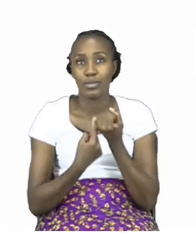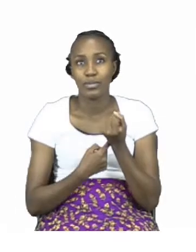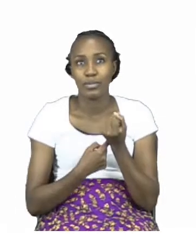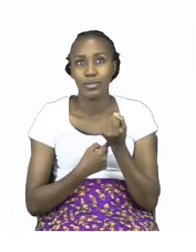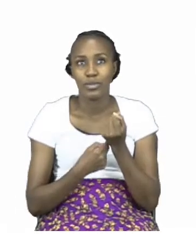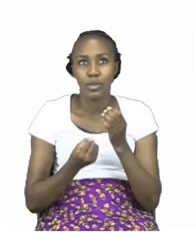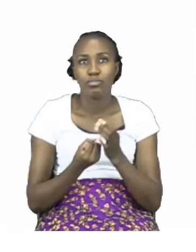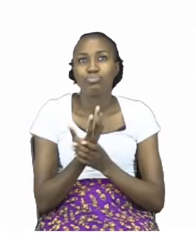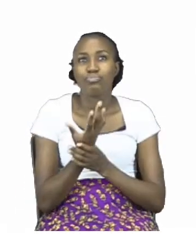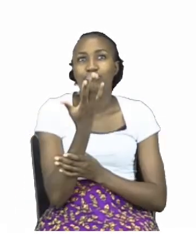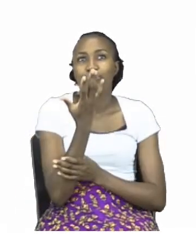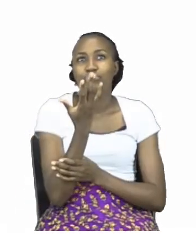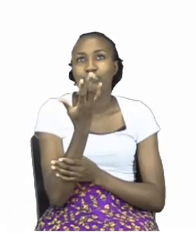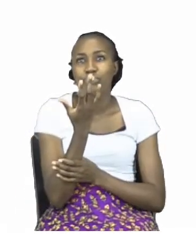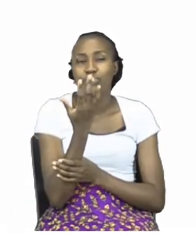grow,